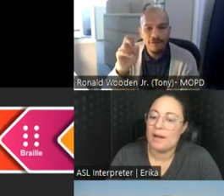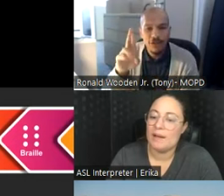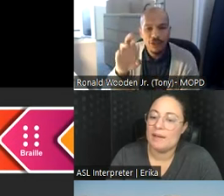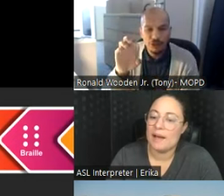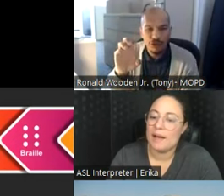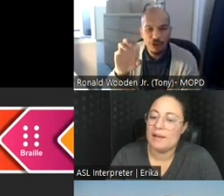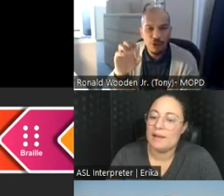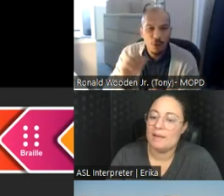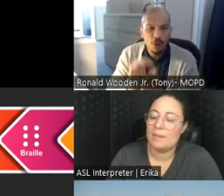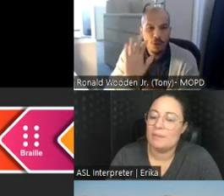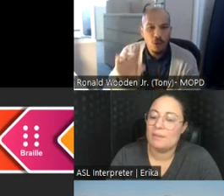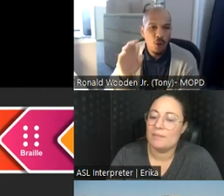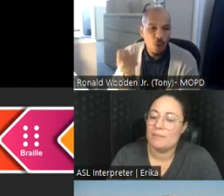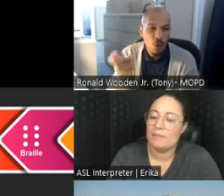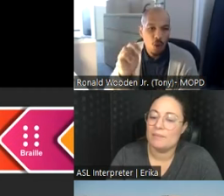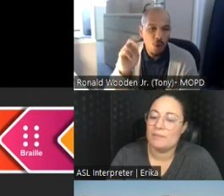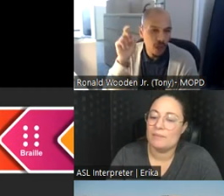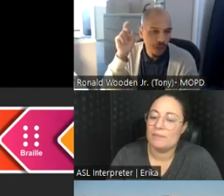provide that